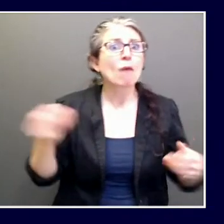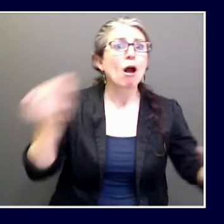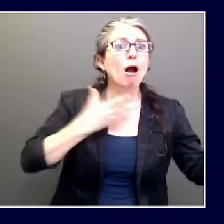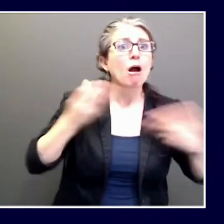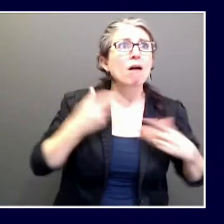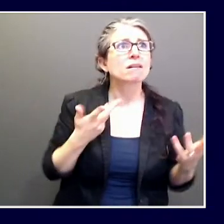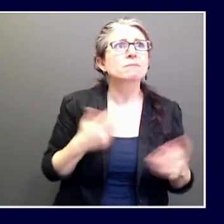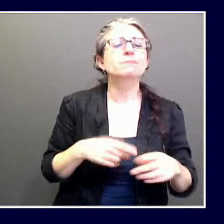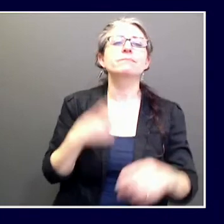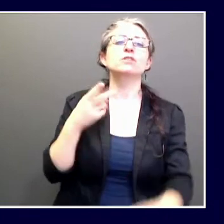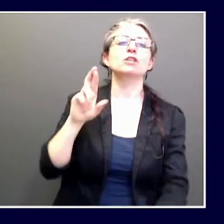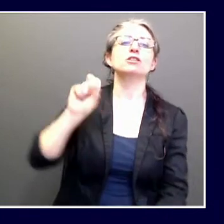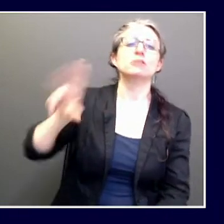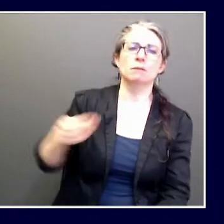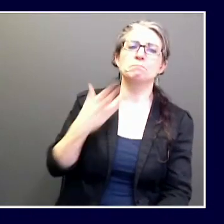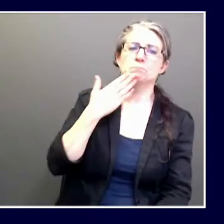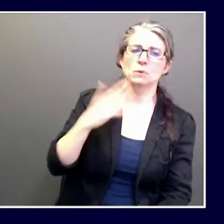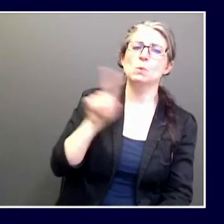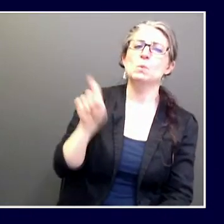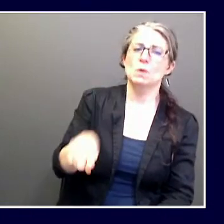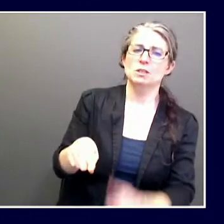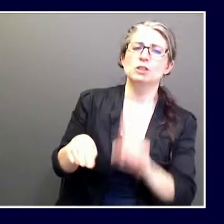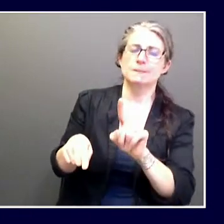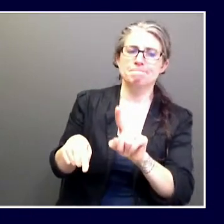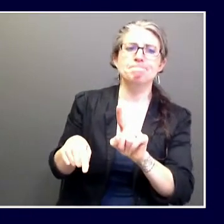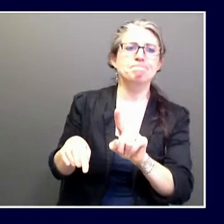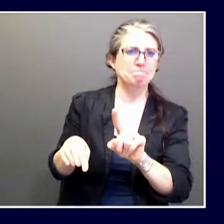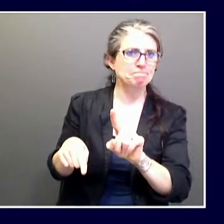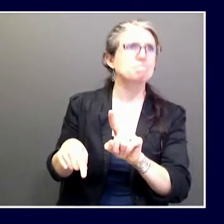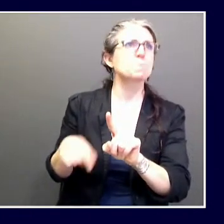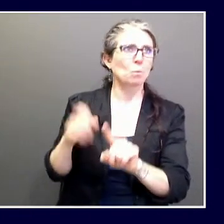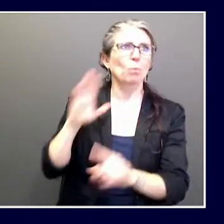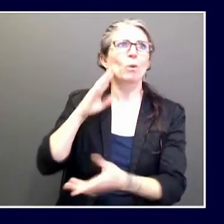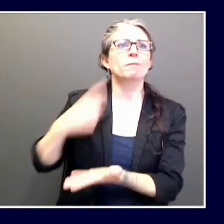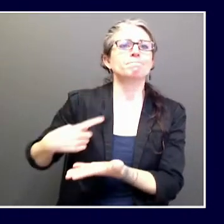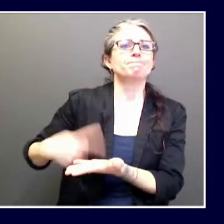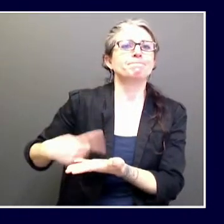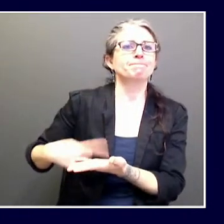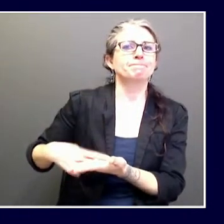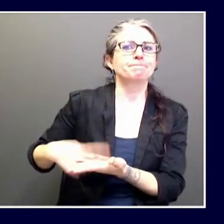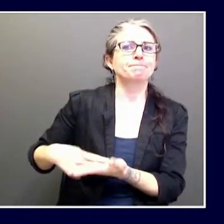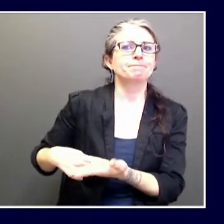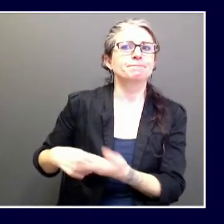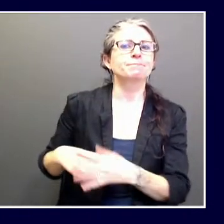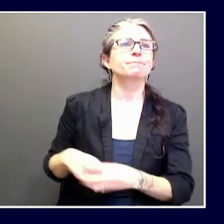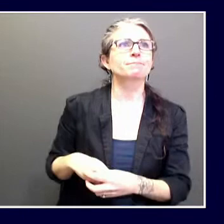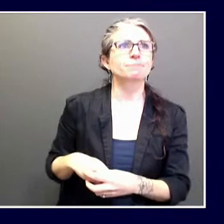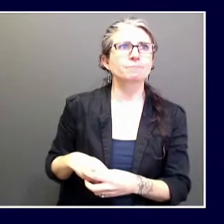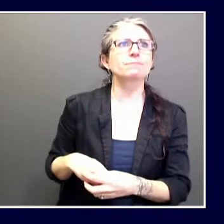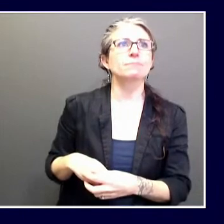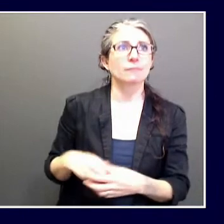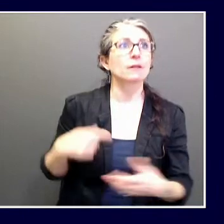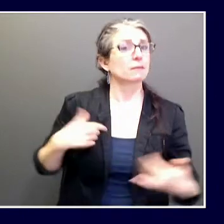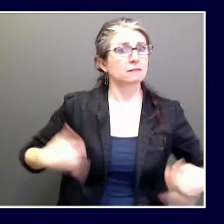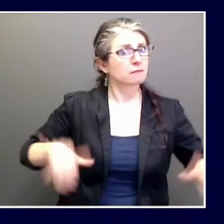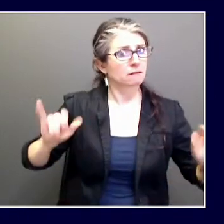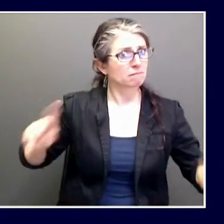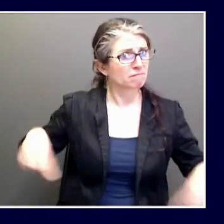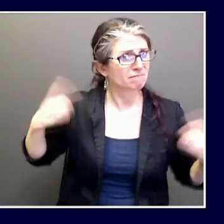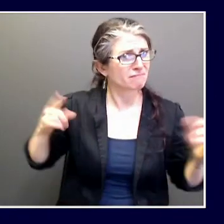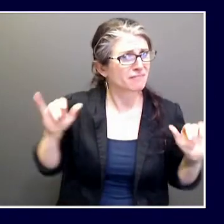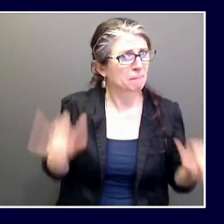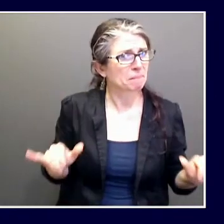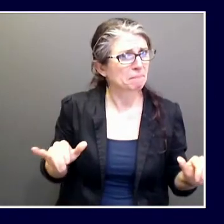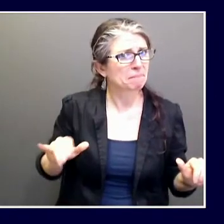that. So let's start with where we are on contact tracing. Maine is still conducting contact tracing. We have a team here at the